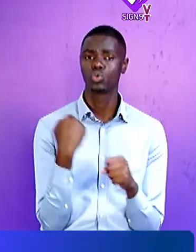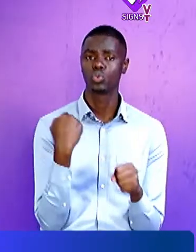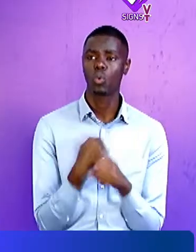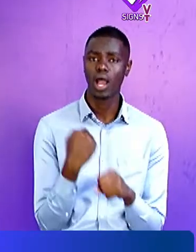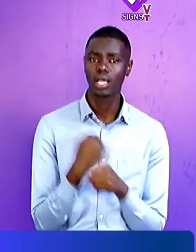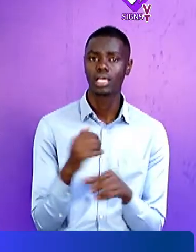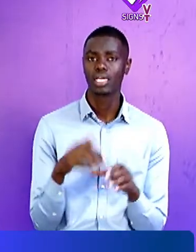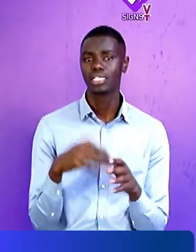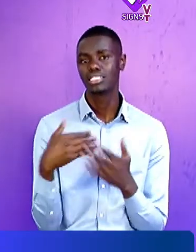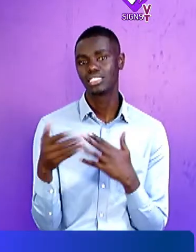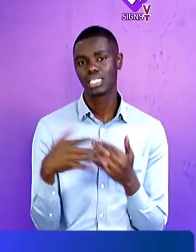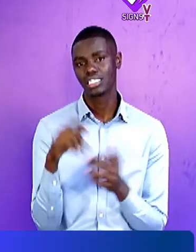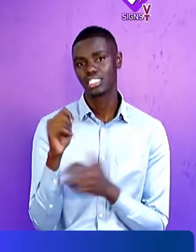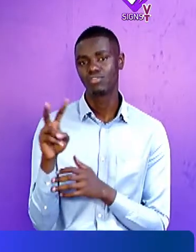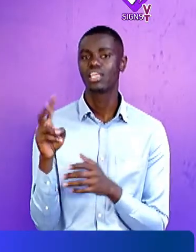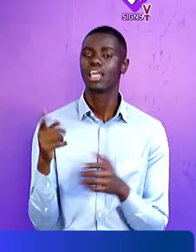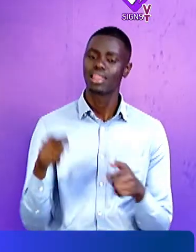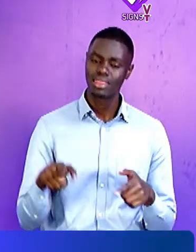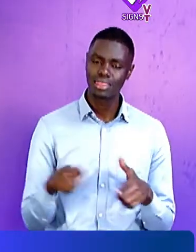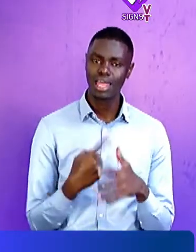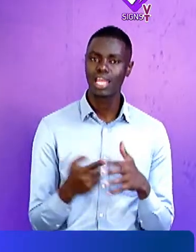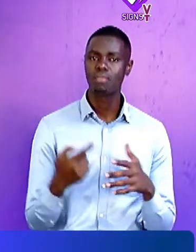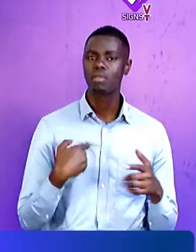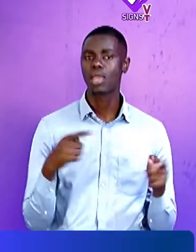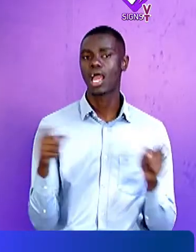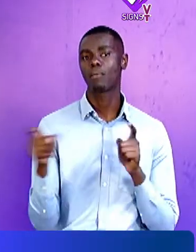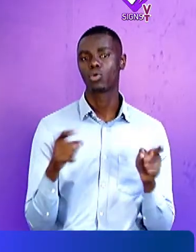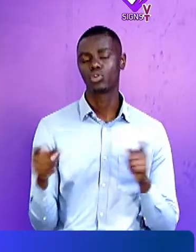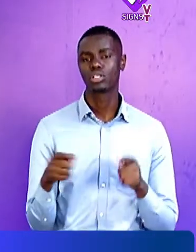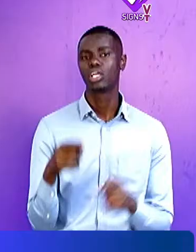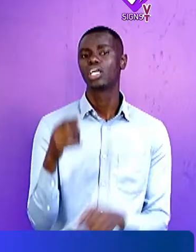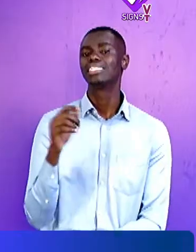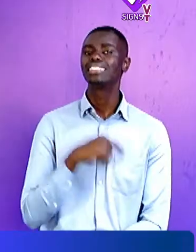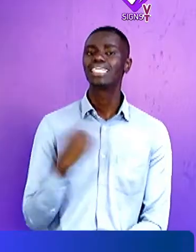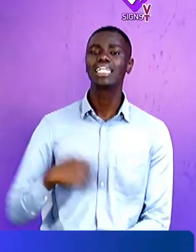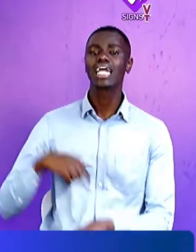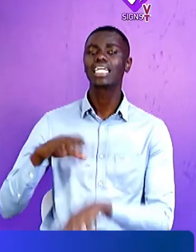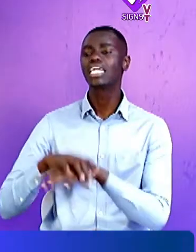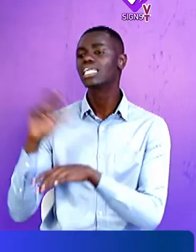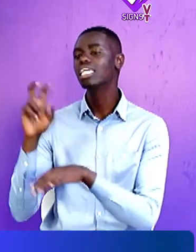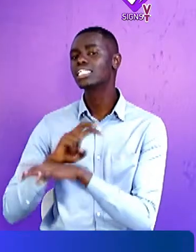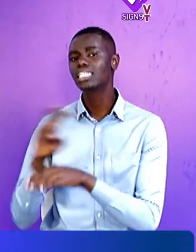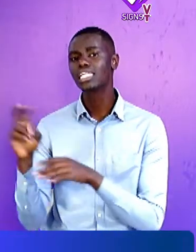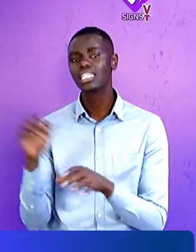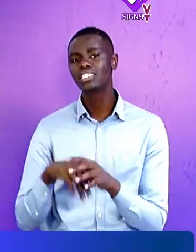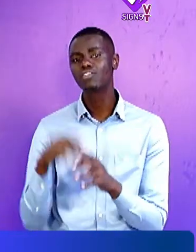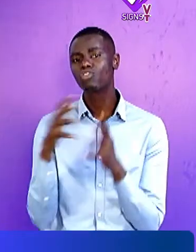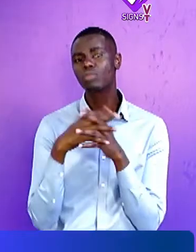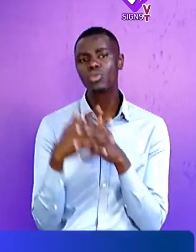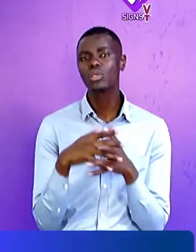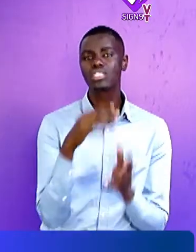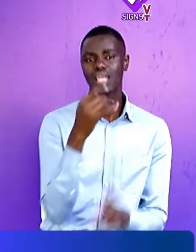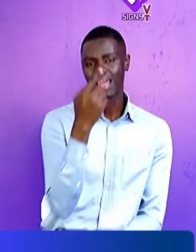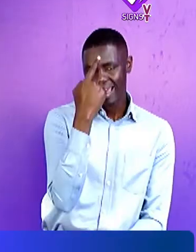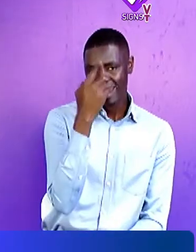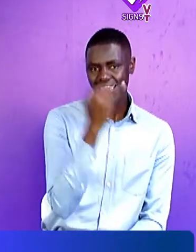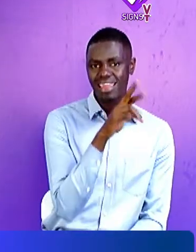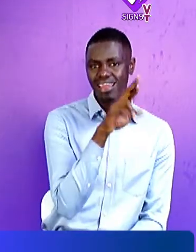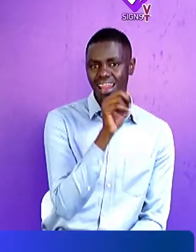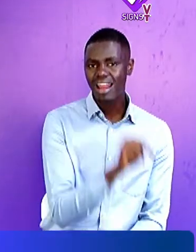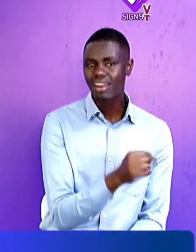I'm controlling you. Absolutely. Is China getting intelligence from the US? No. Is Iran getting intelligence from the US? Absolutely not.